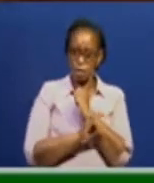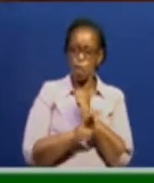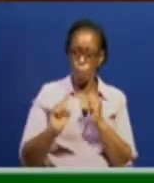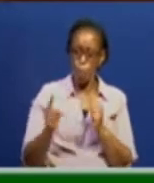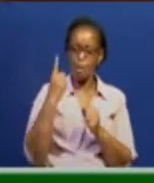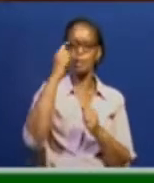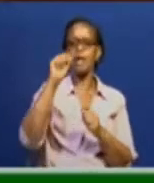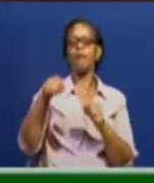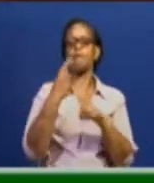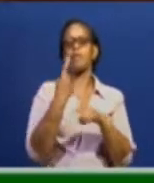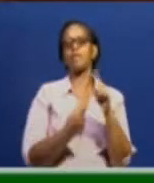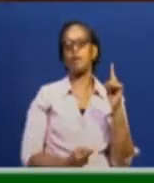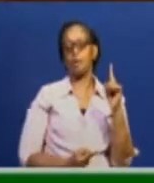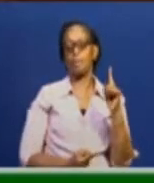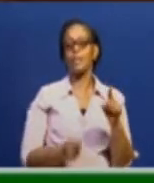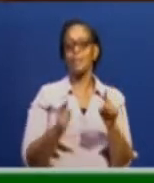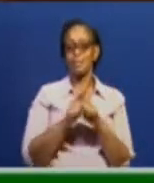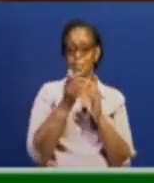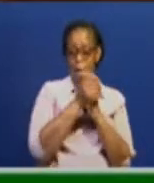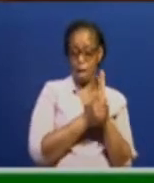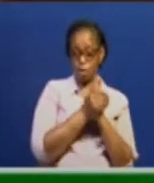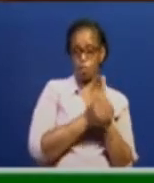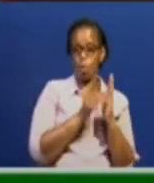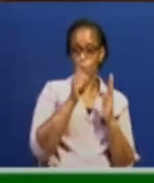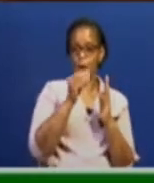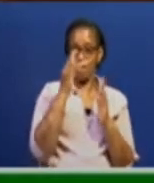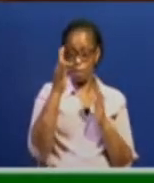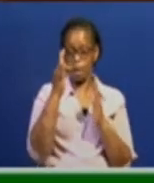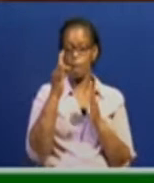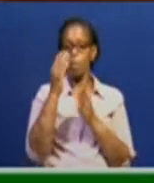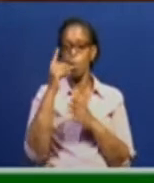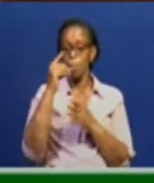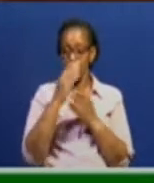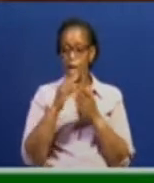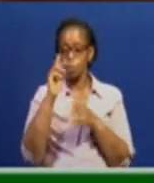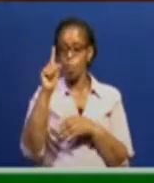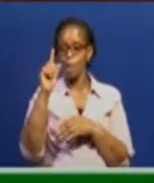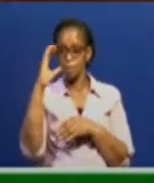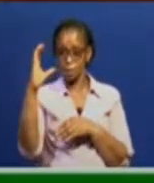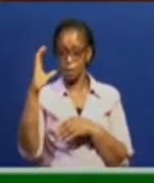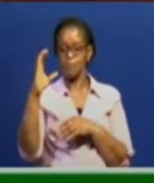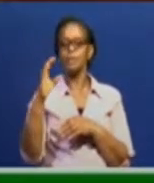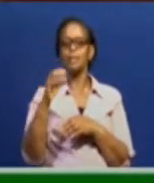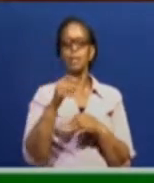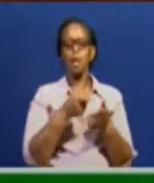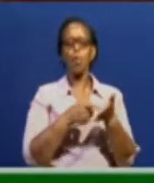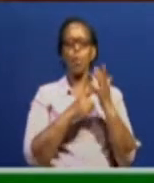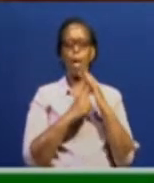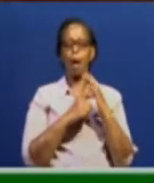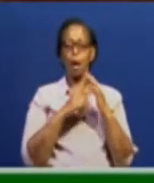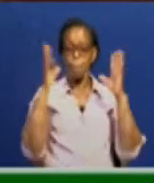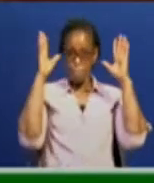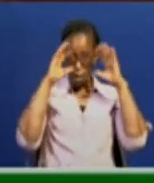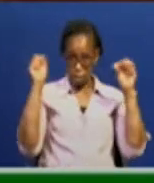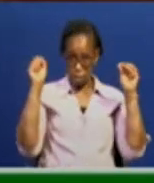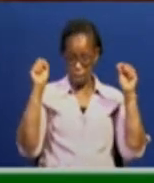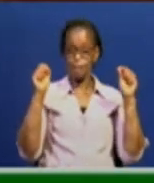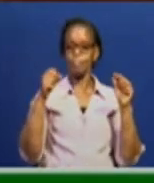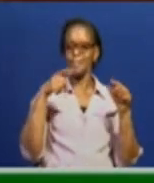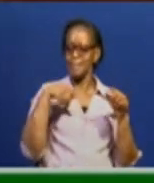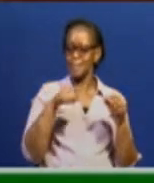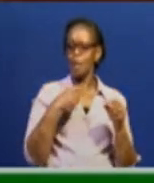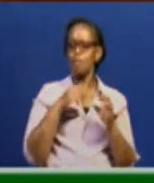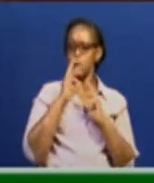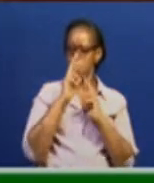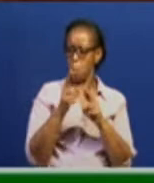time. Further, Article 1321C requires the President to once every year report in an address to the